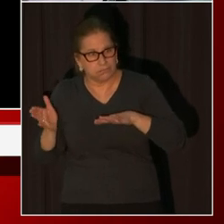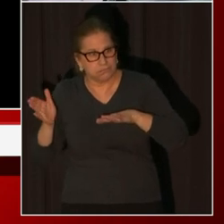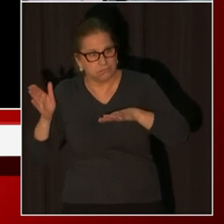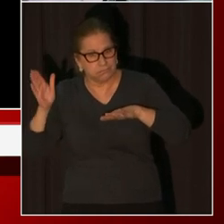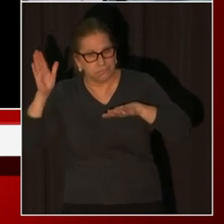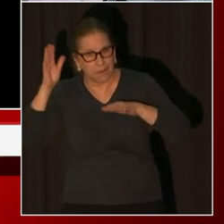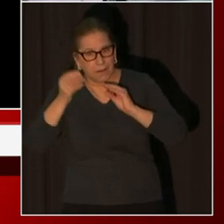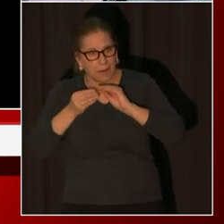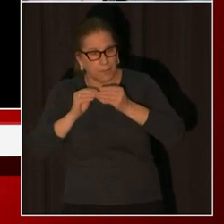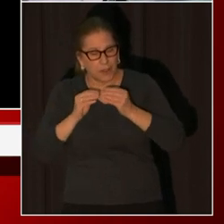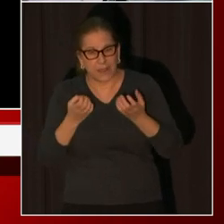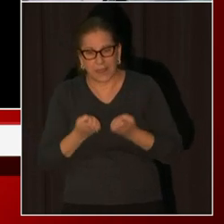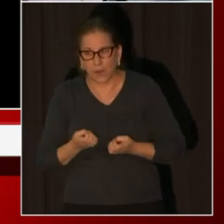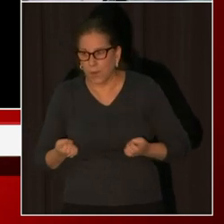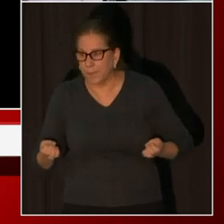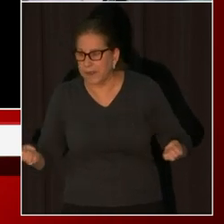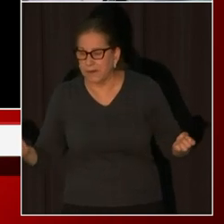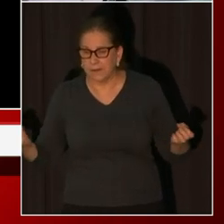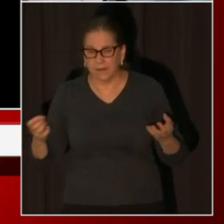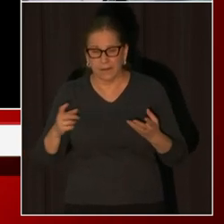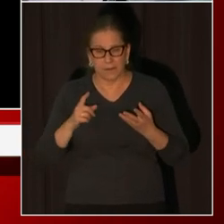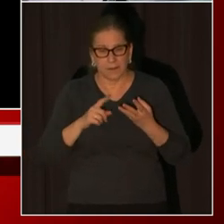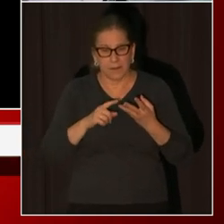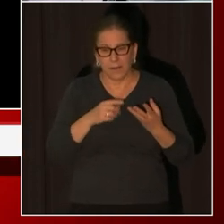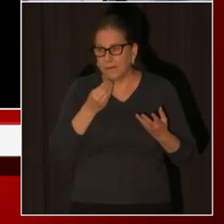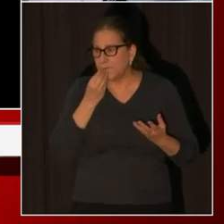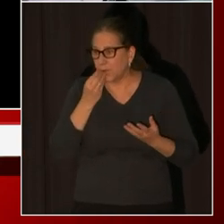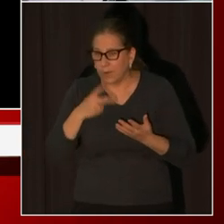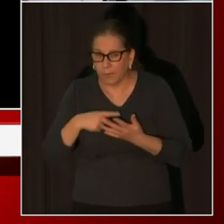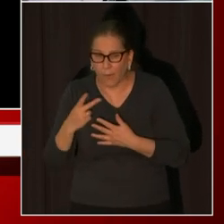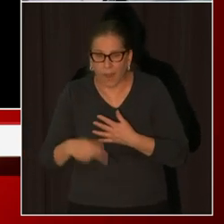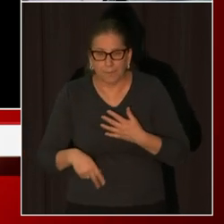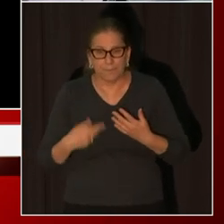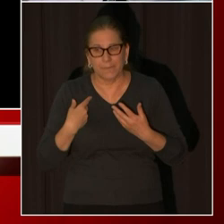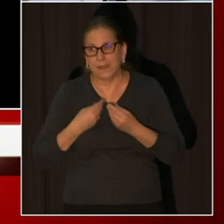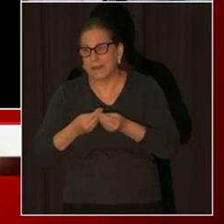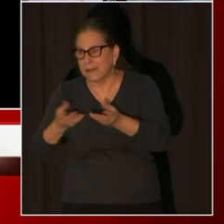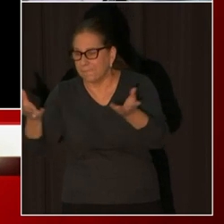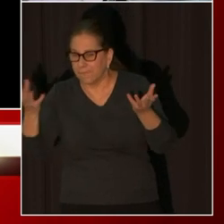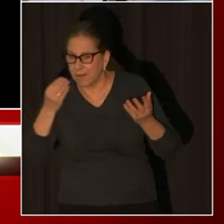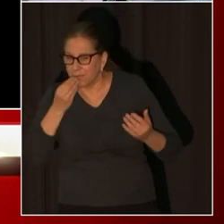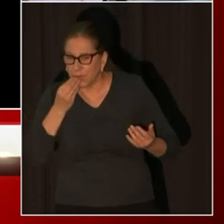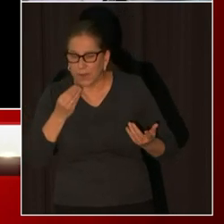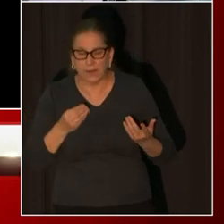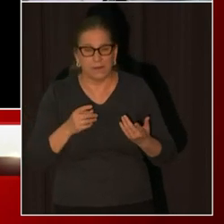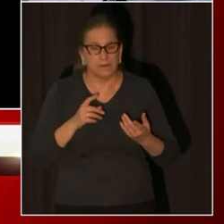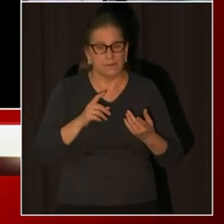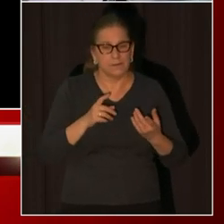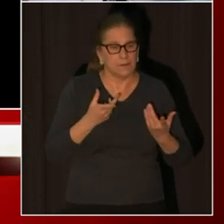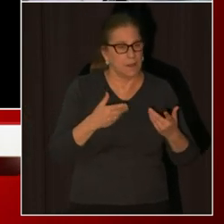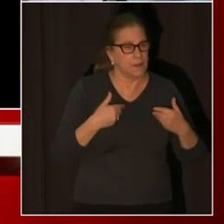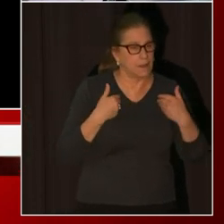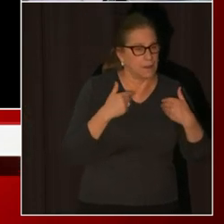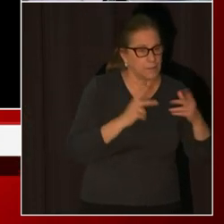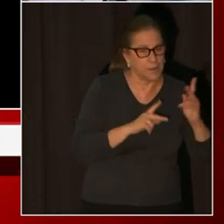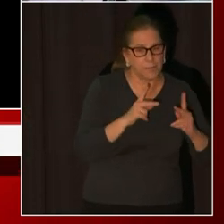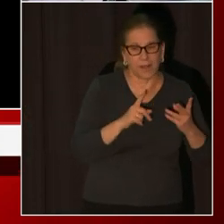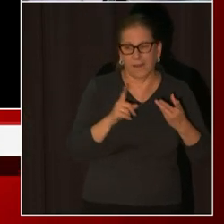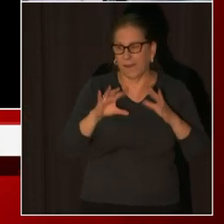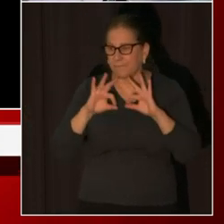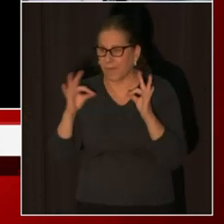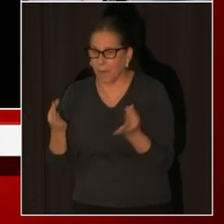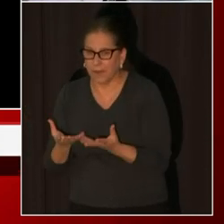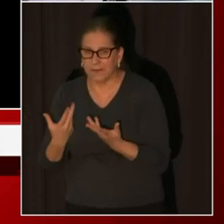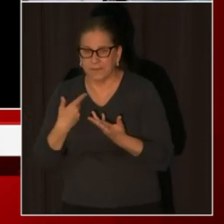the food program that we're providing, where we're giving groceries and food to young people and families on a daily basis at school